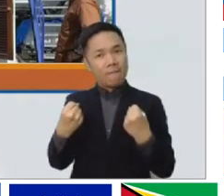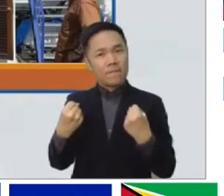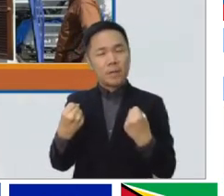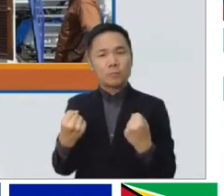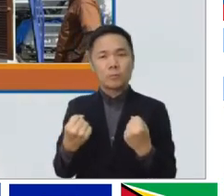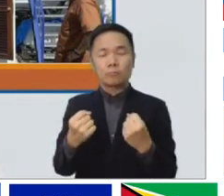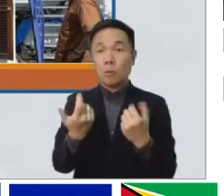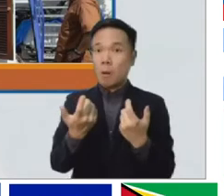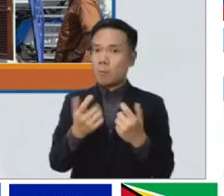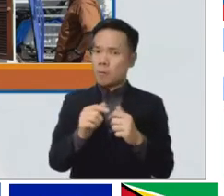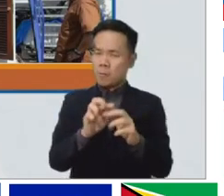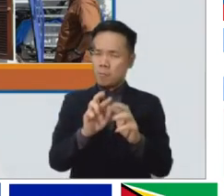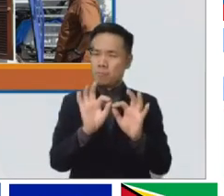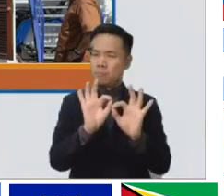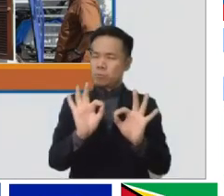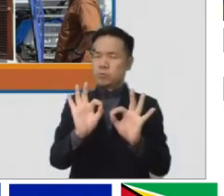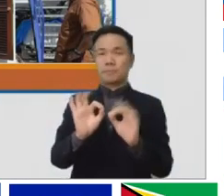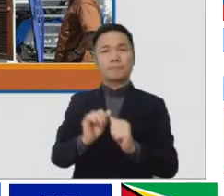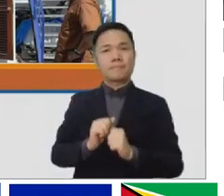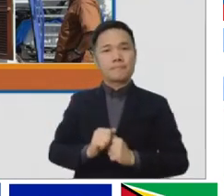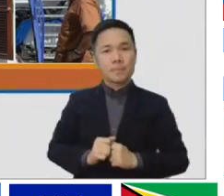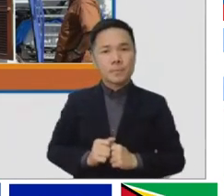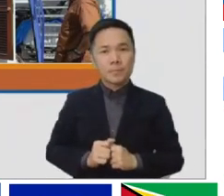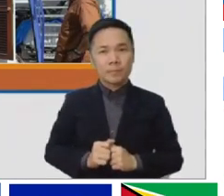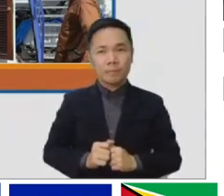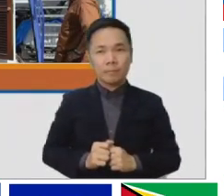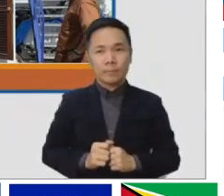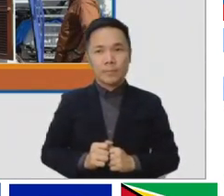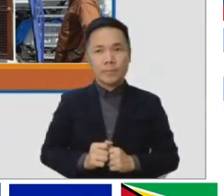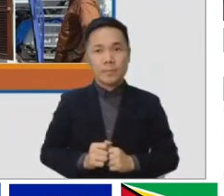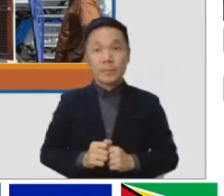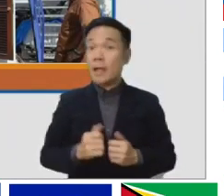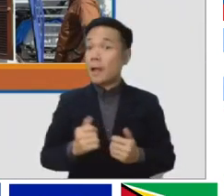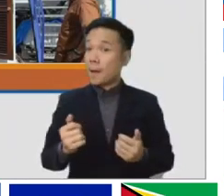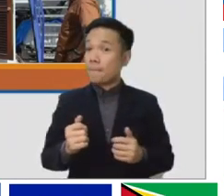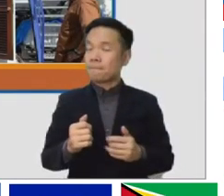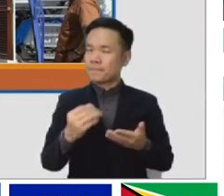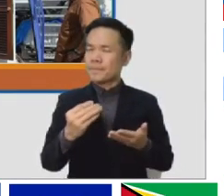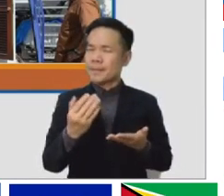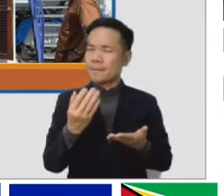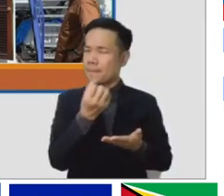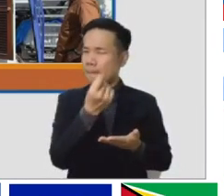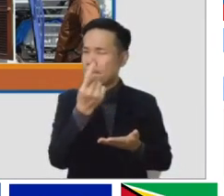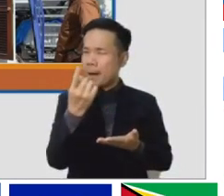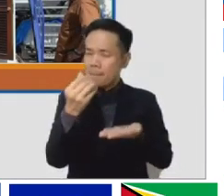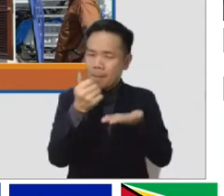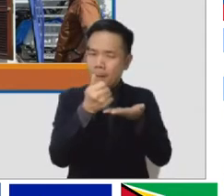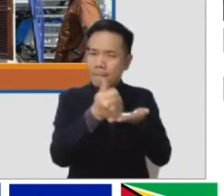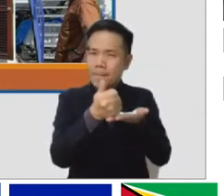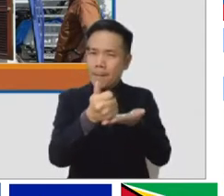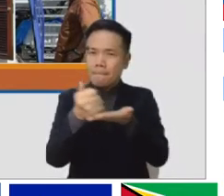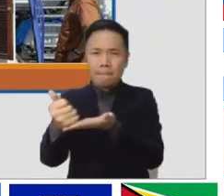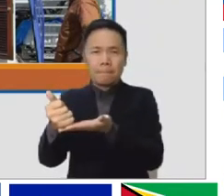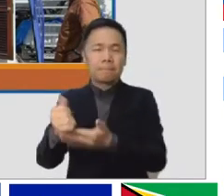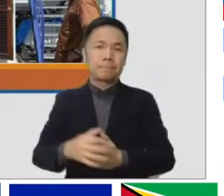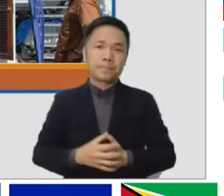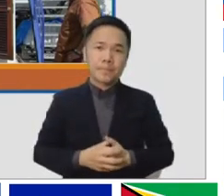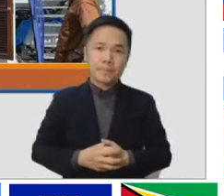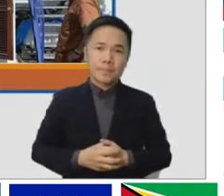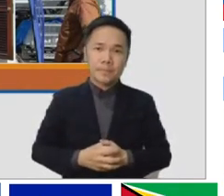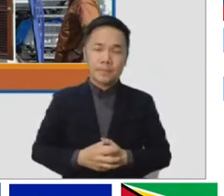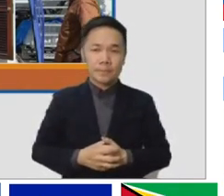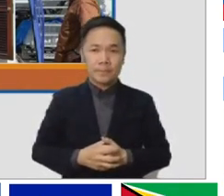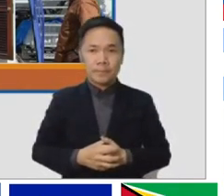So here are some interventions that we have done with vector control. And remember, I told you, health-based